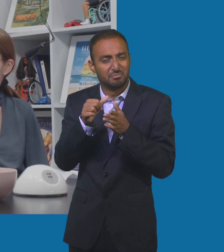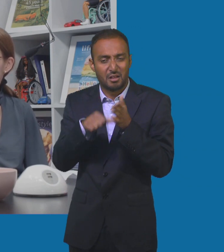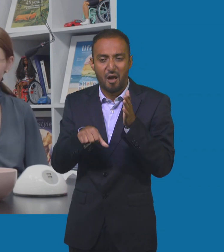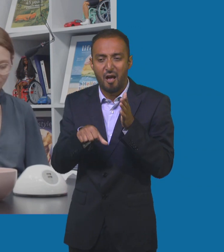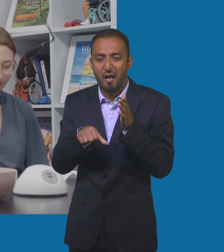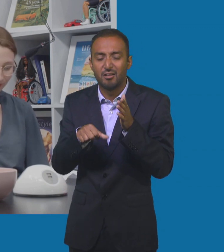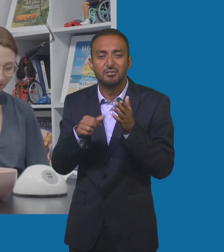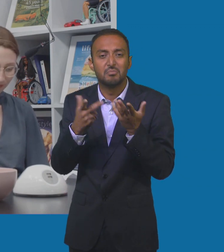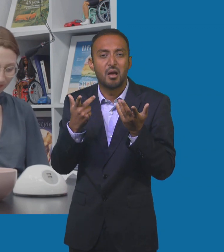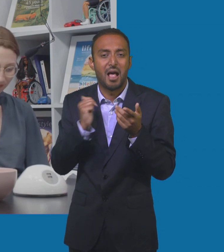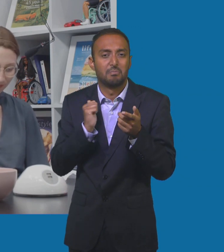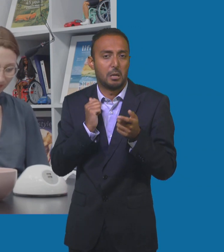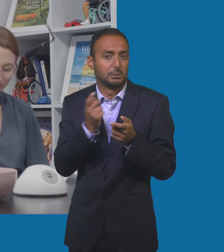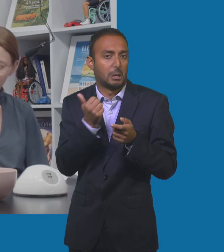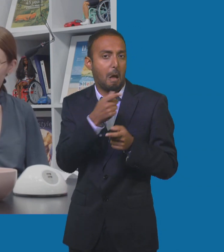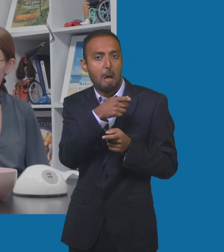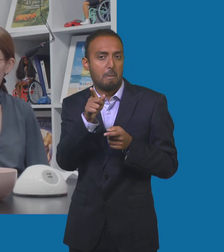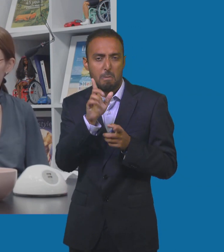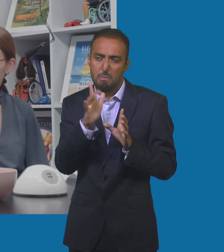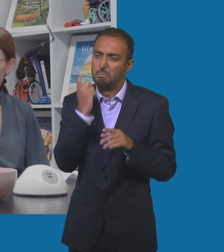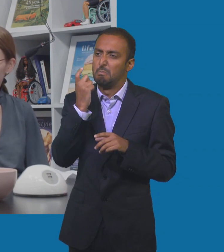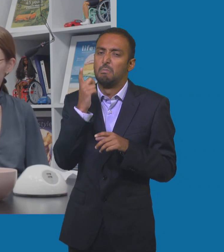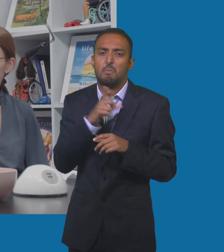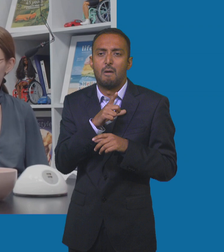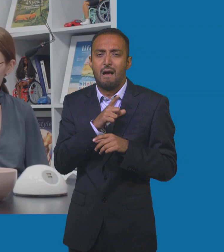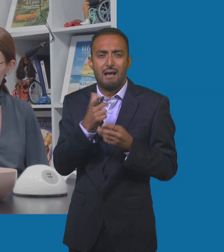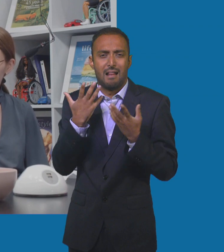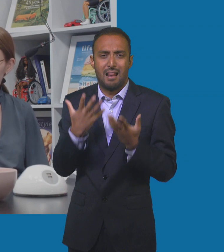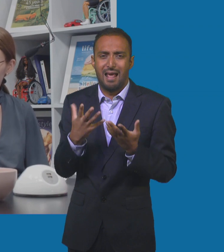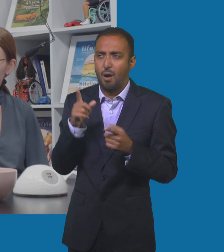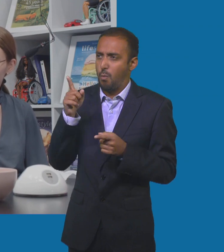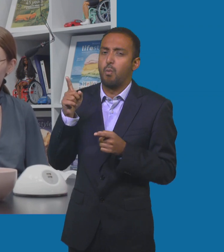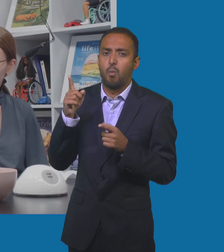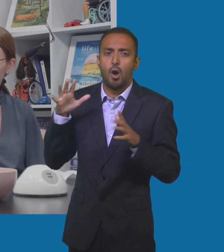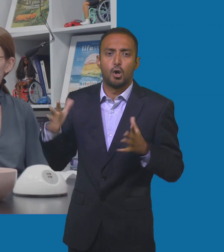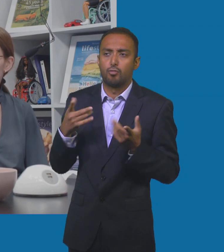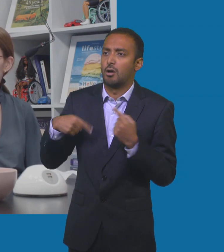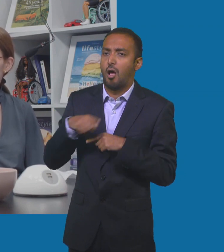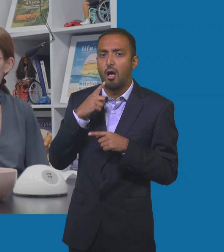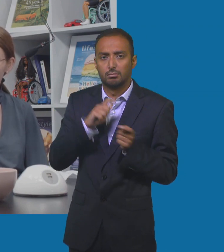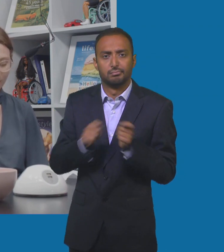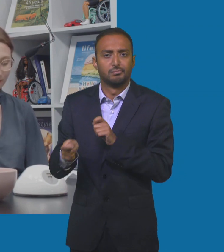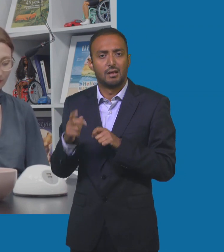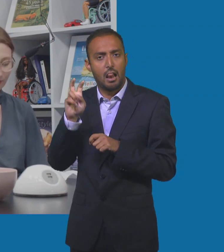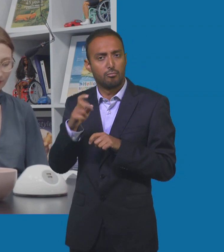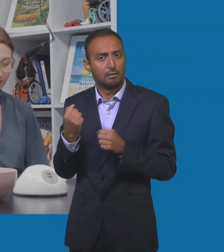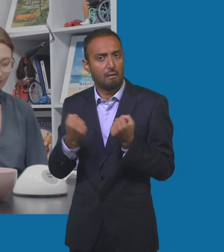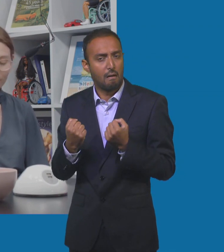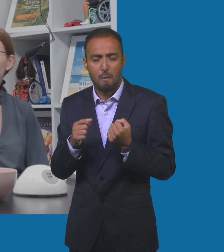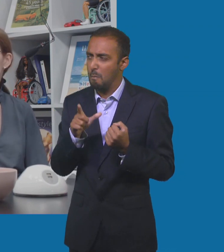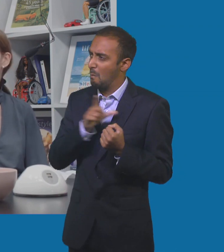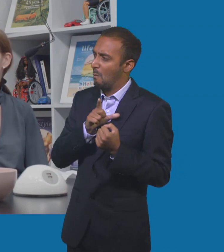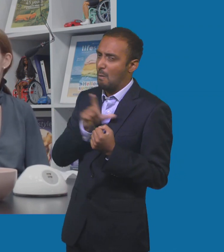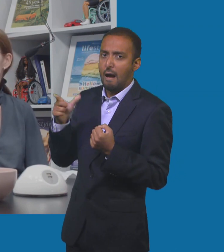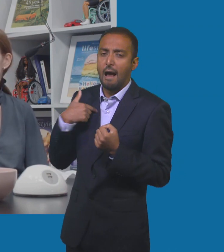people listening wondering, why are we suddenly being encouraged to get into electric cars or electric vehicles? So why are we being